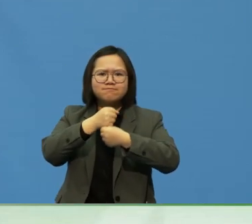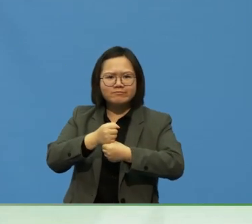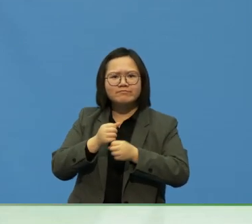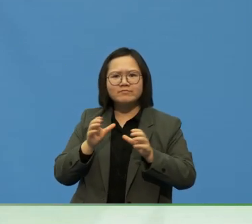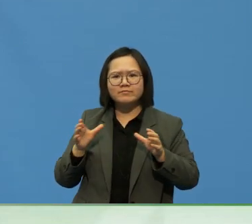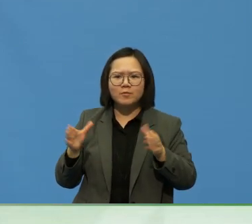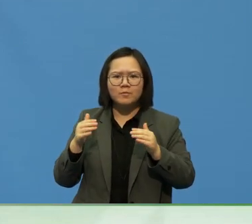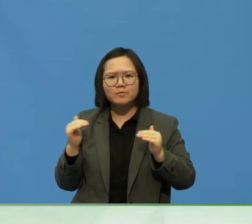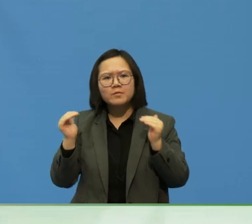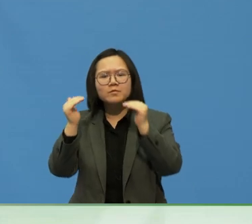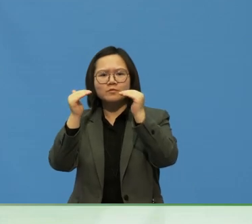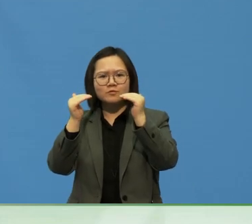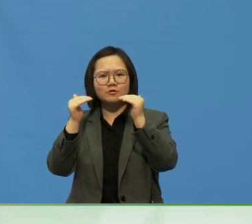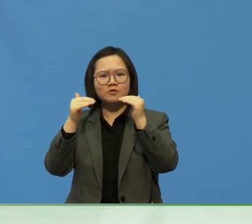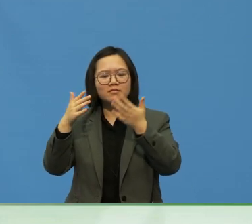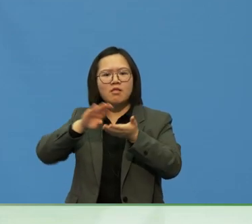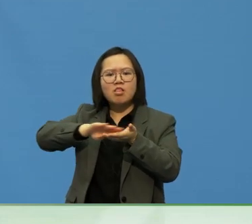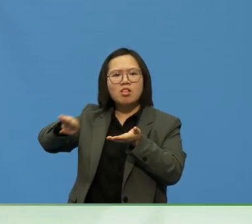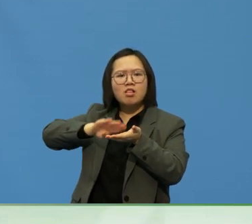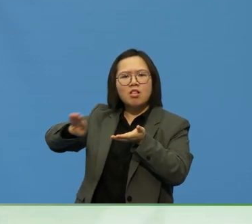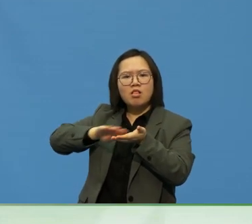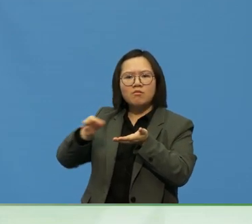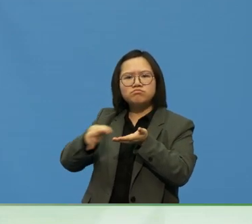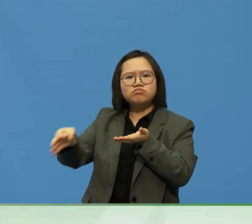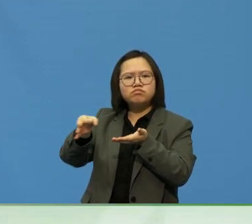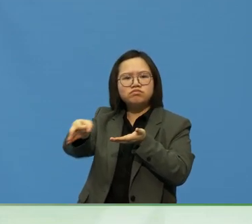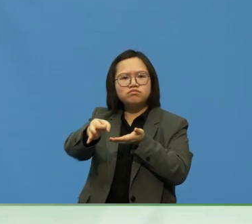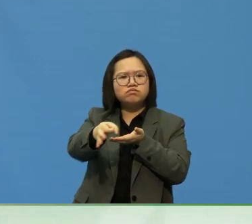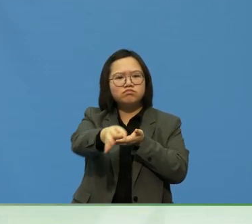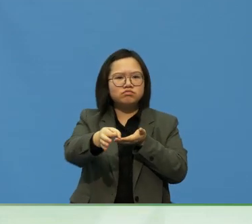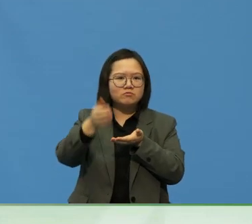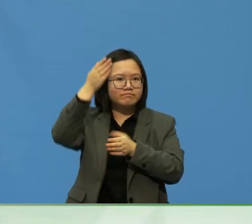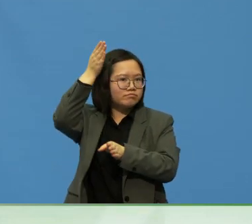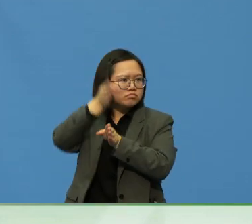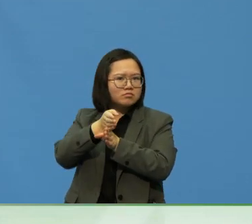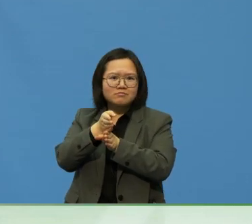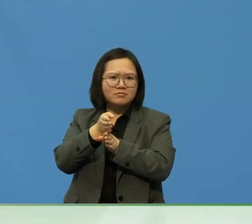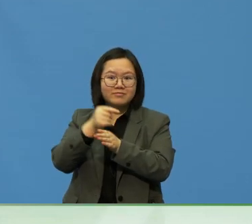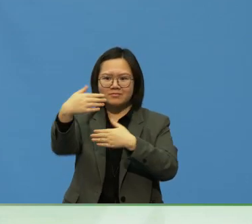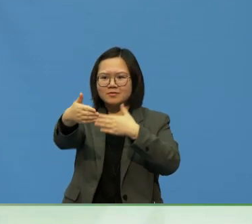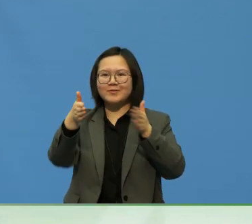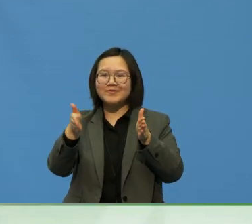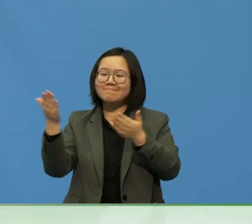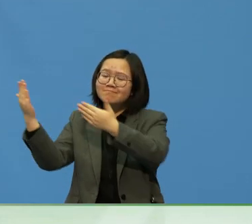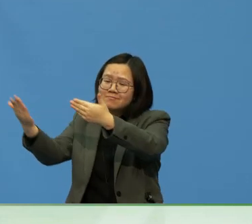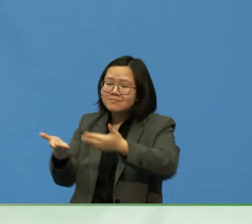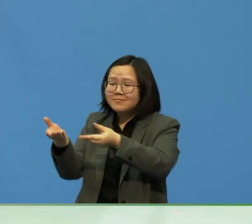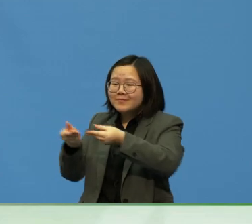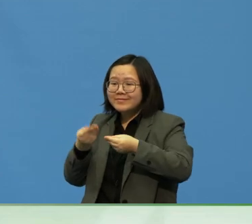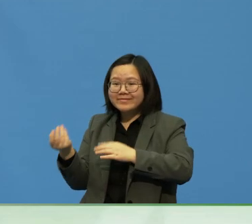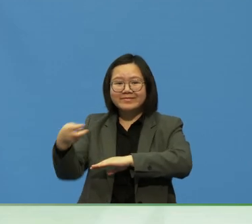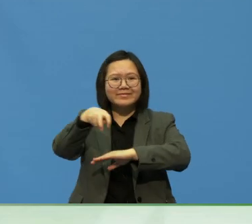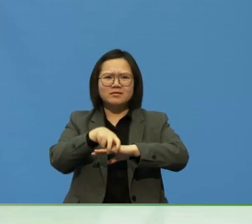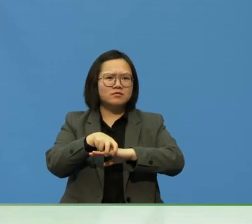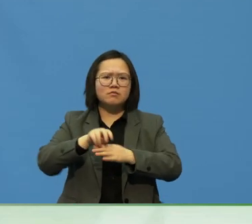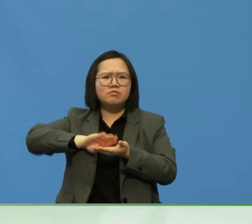been marginalized, forgotten about, silenced, not even invited to the room, those shared experiences